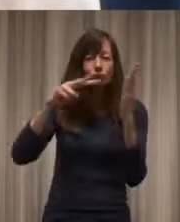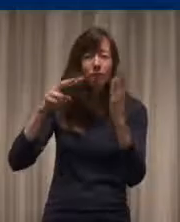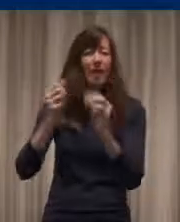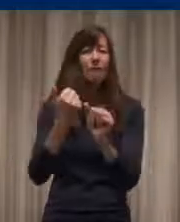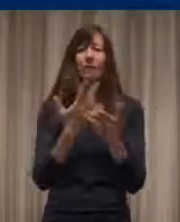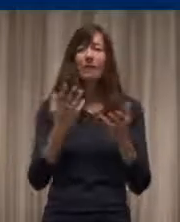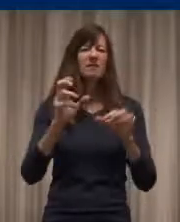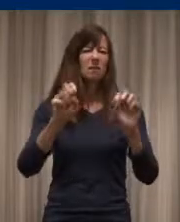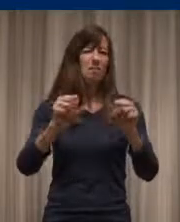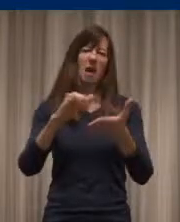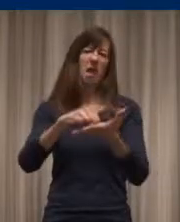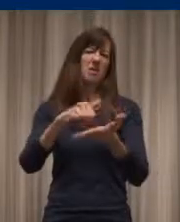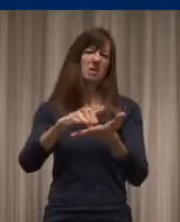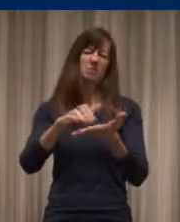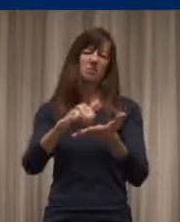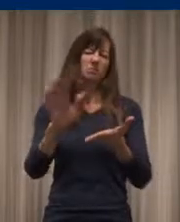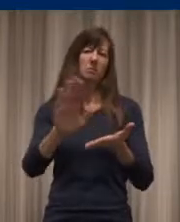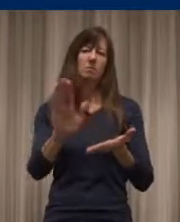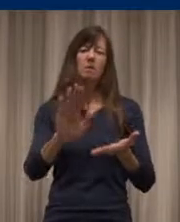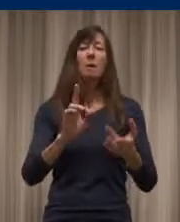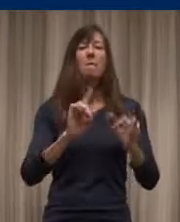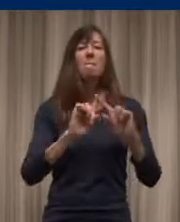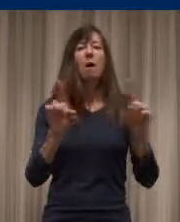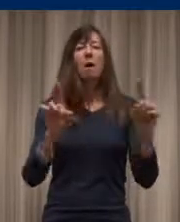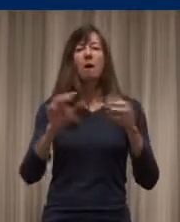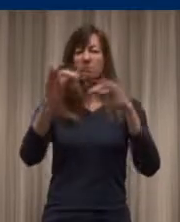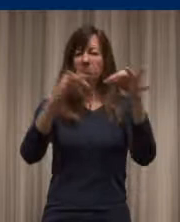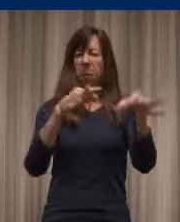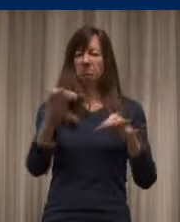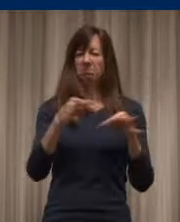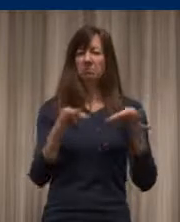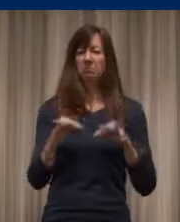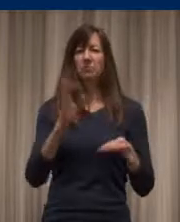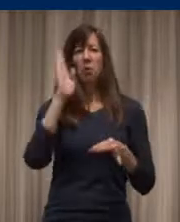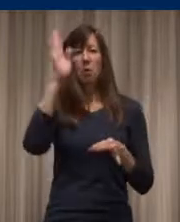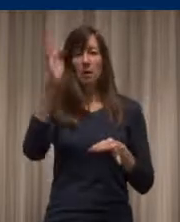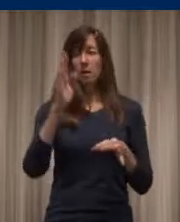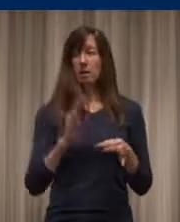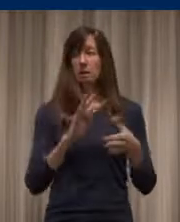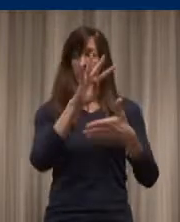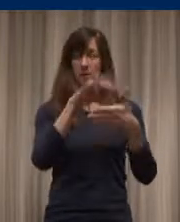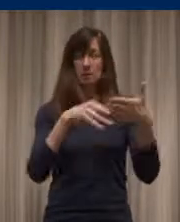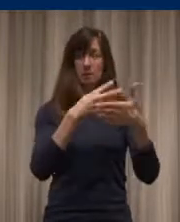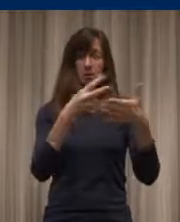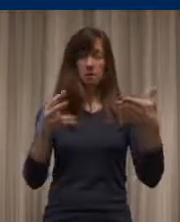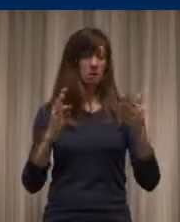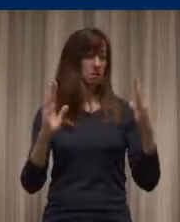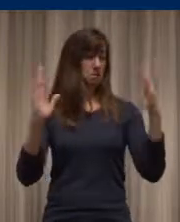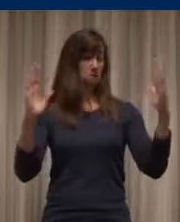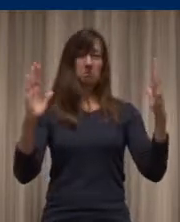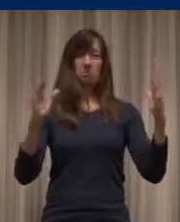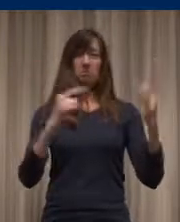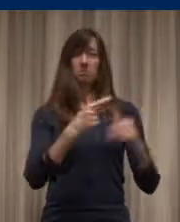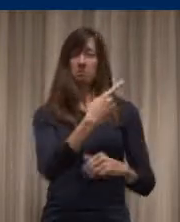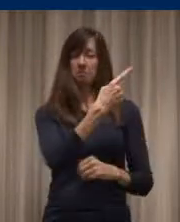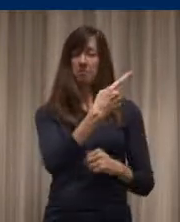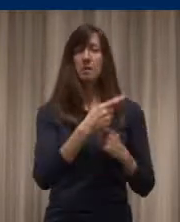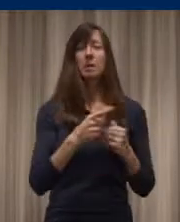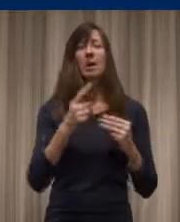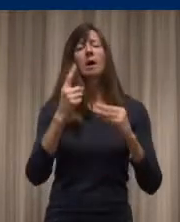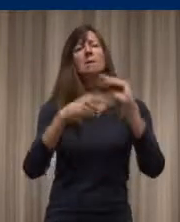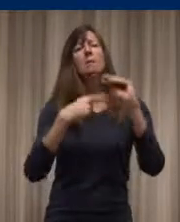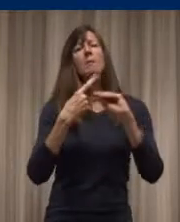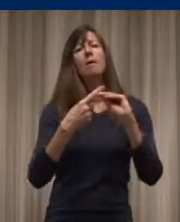schematic. This is the schematic that's part of about a nearly 100-page planning document that